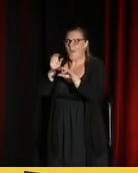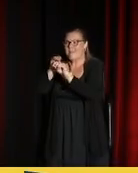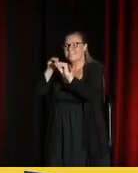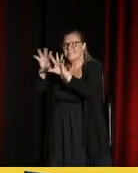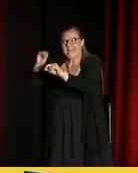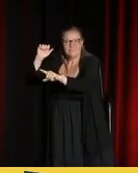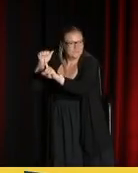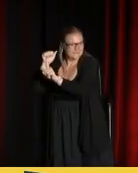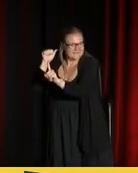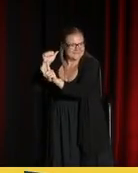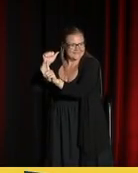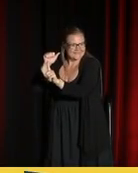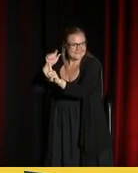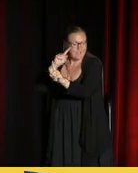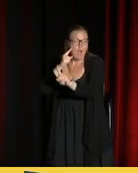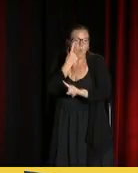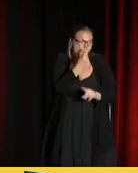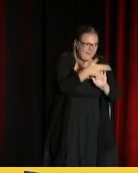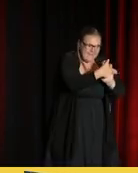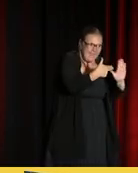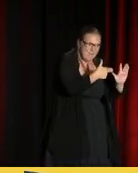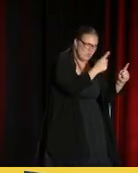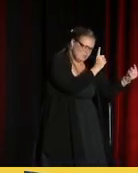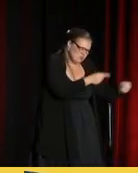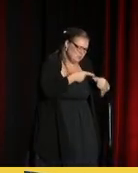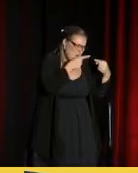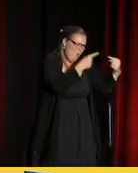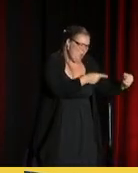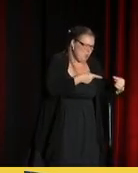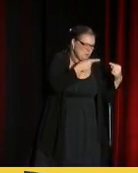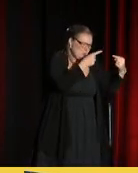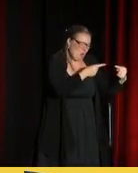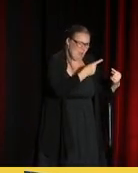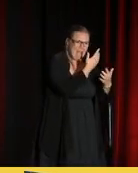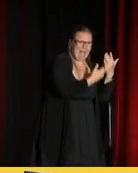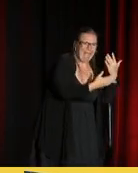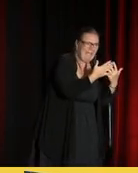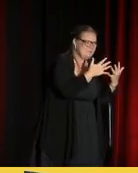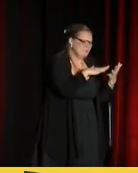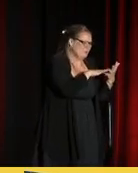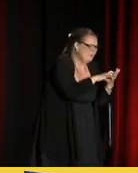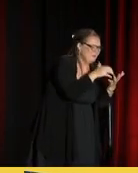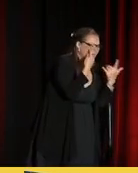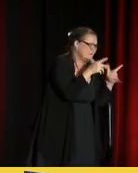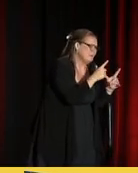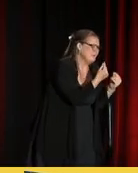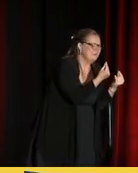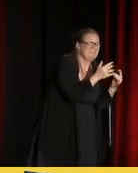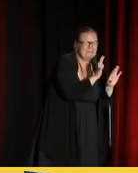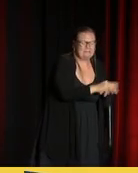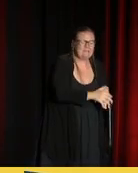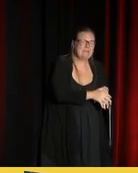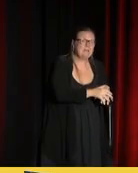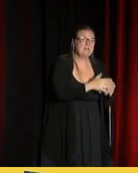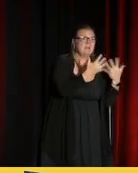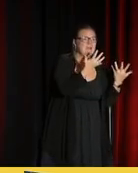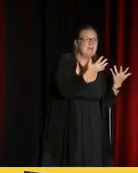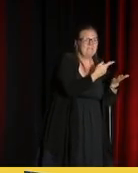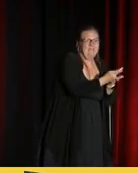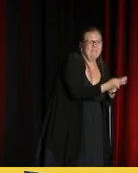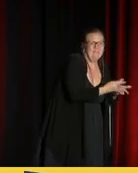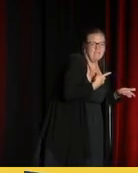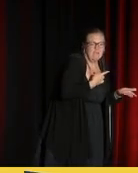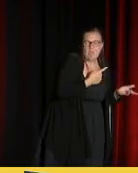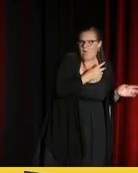been labeled as struggling reveals what their hands can do and tells us a way of thinking that nobody's